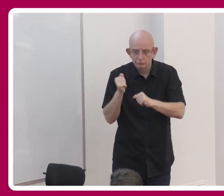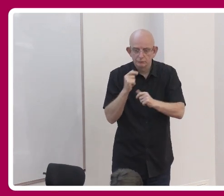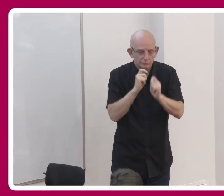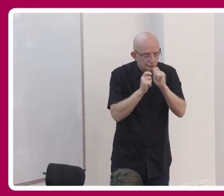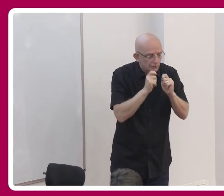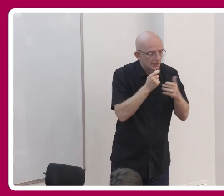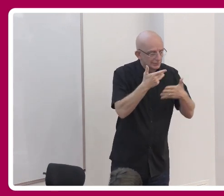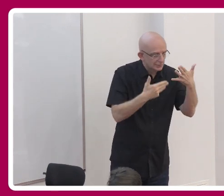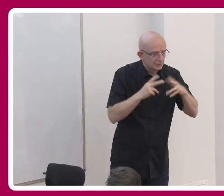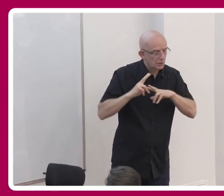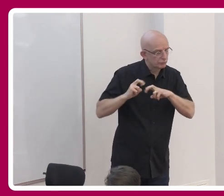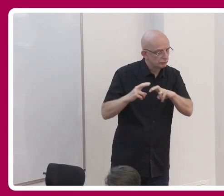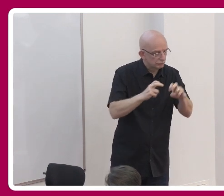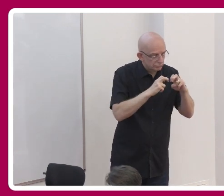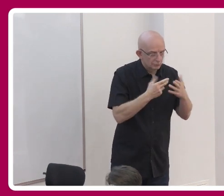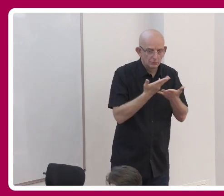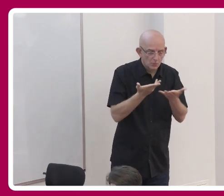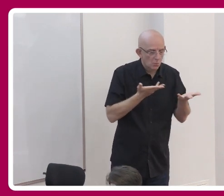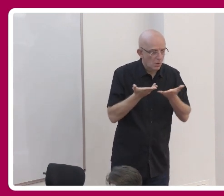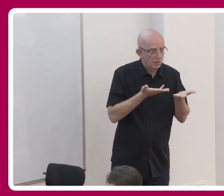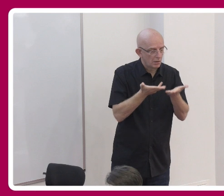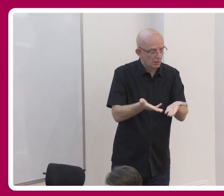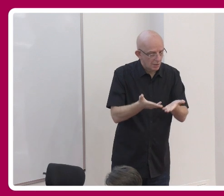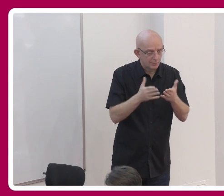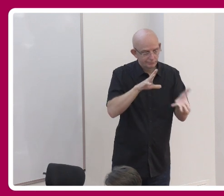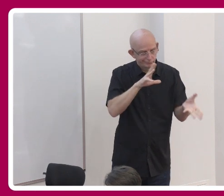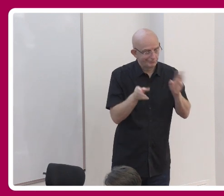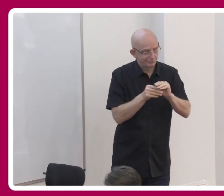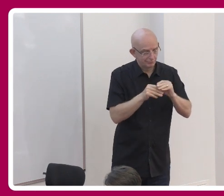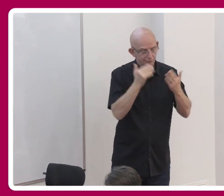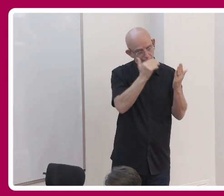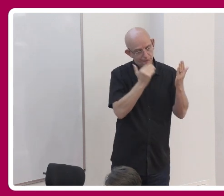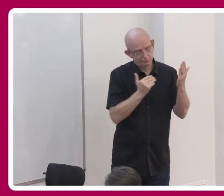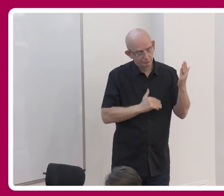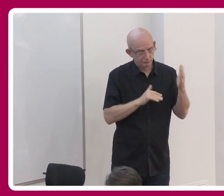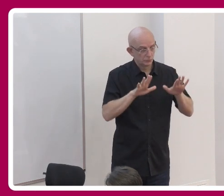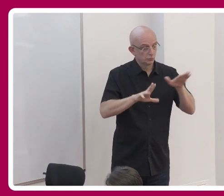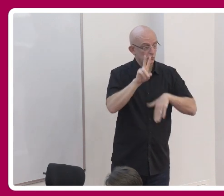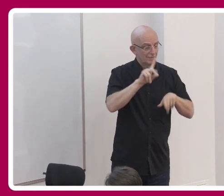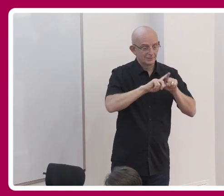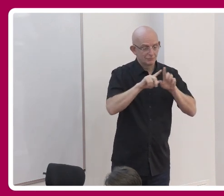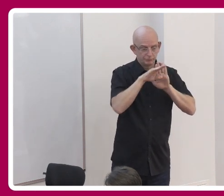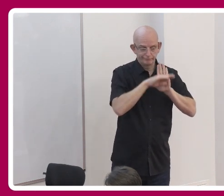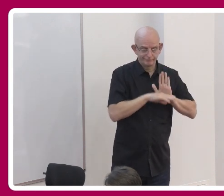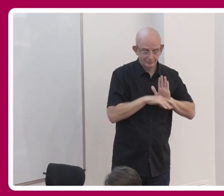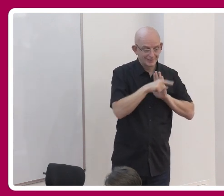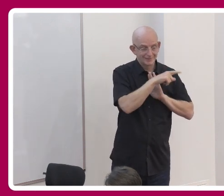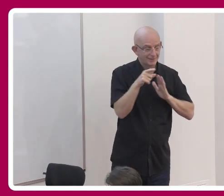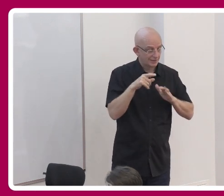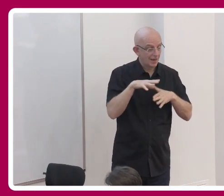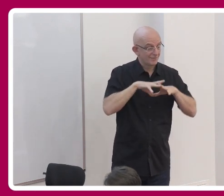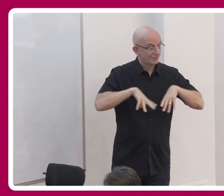is included. And the program is at scale, right? It reaches, millions of households. And